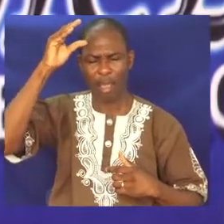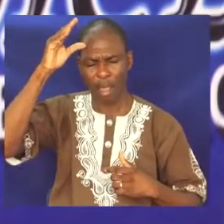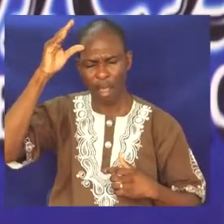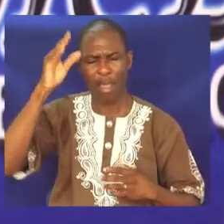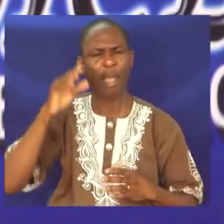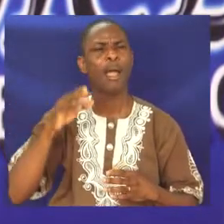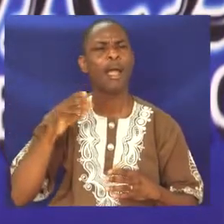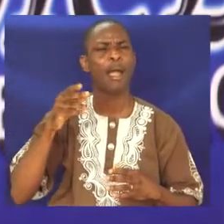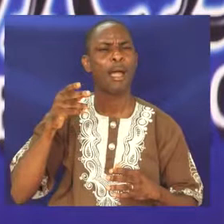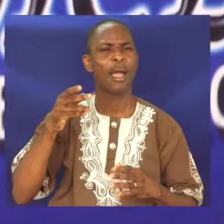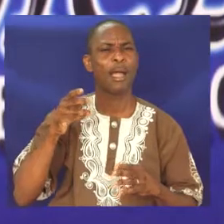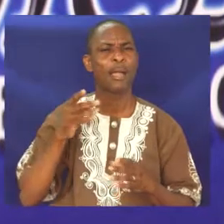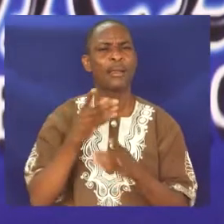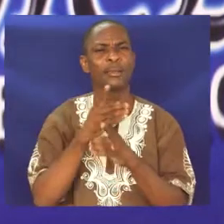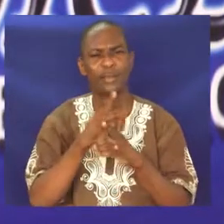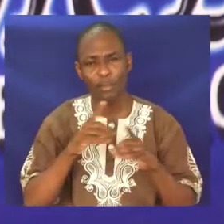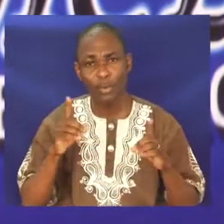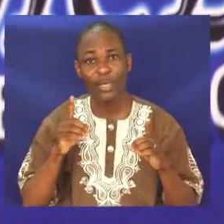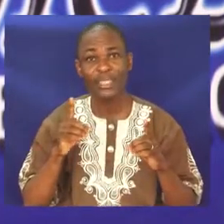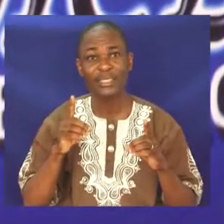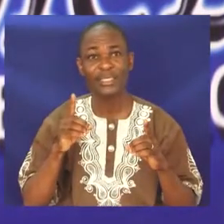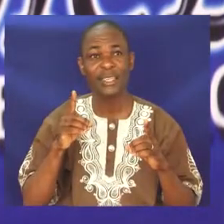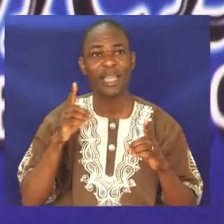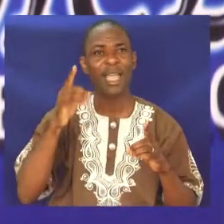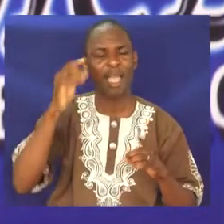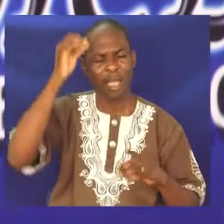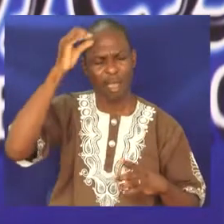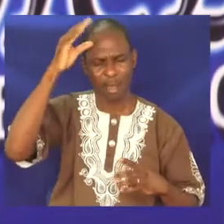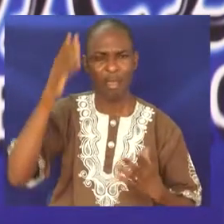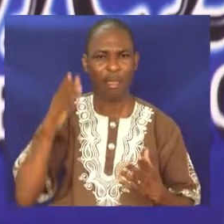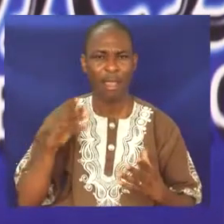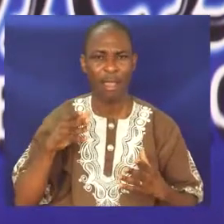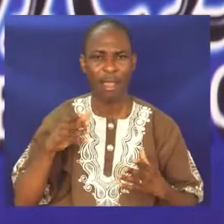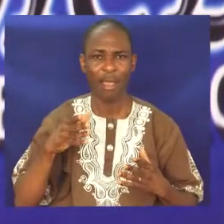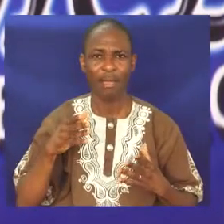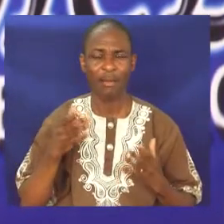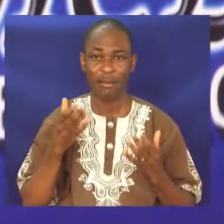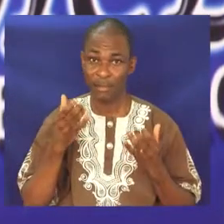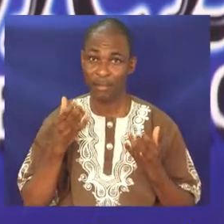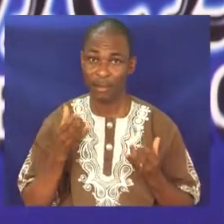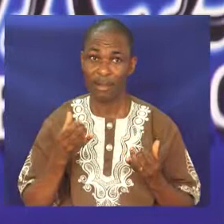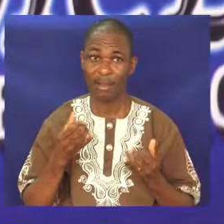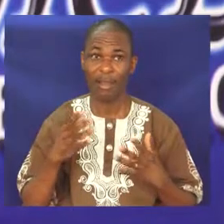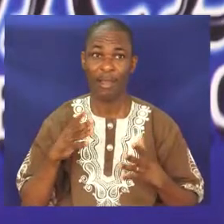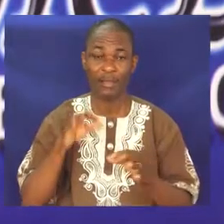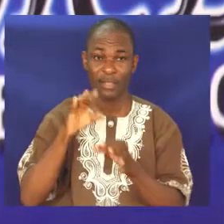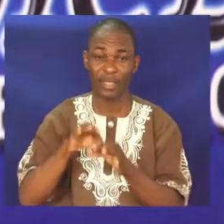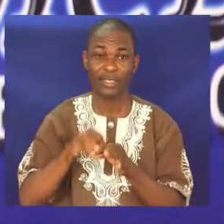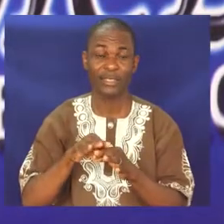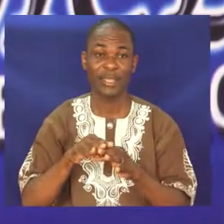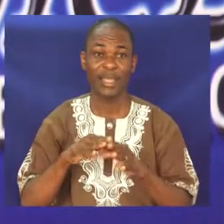tantam. Emma, say, or may you bet me a cassette? A soldier be a